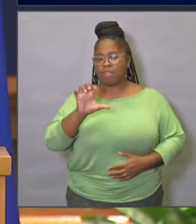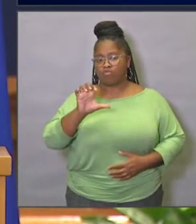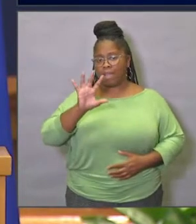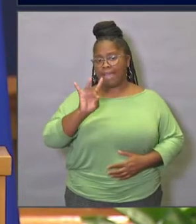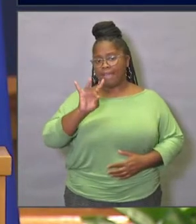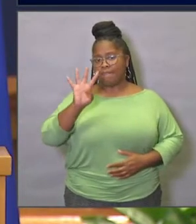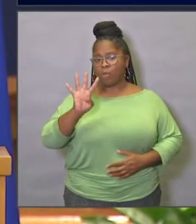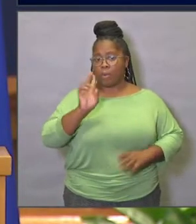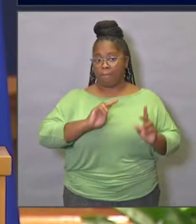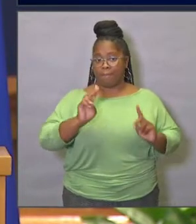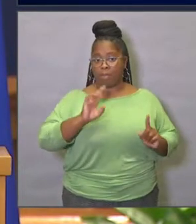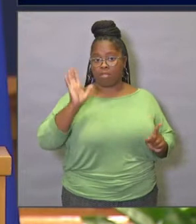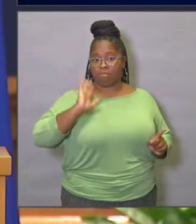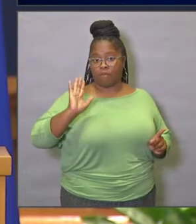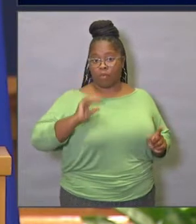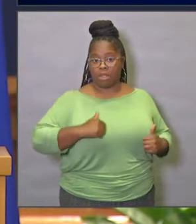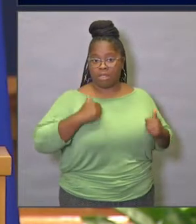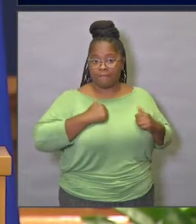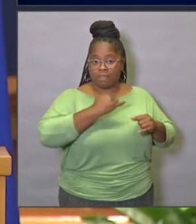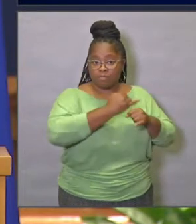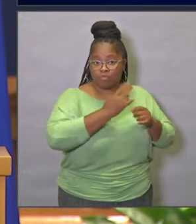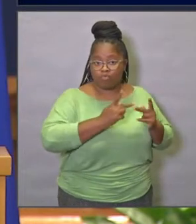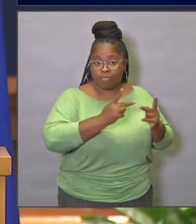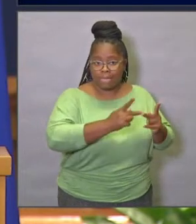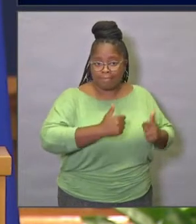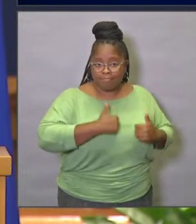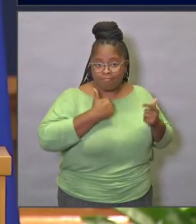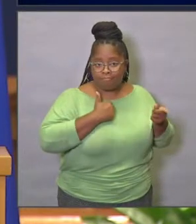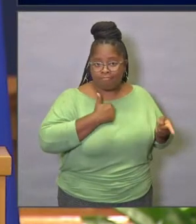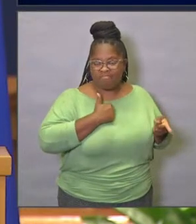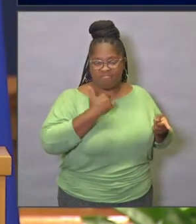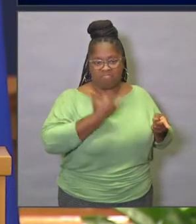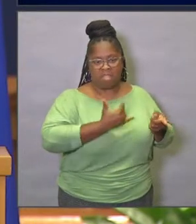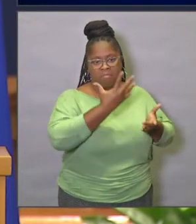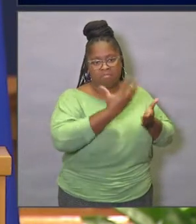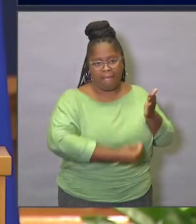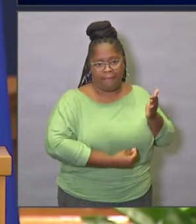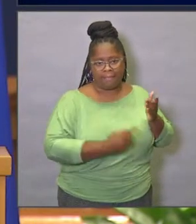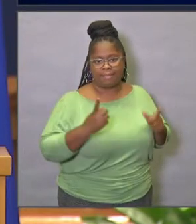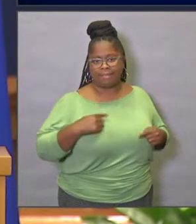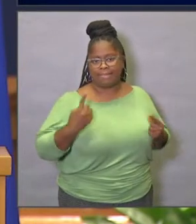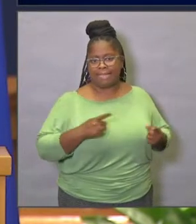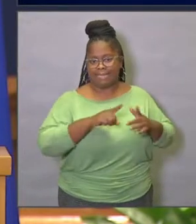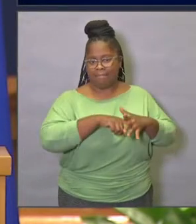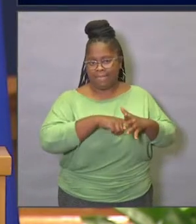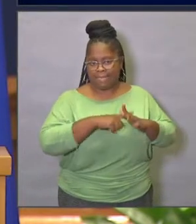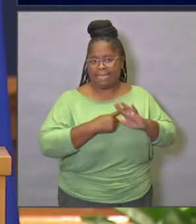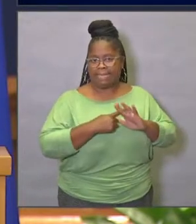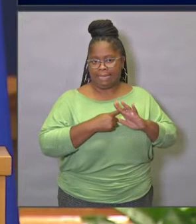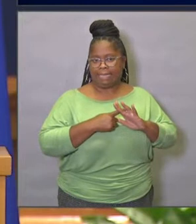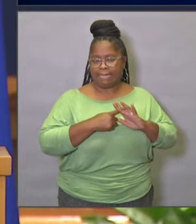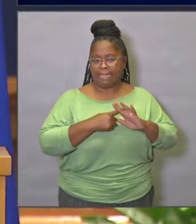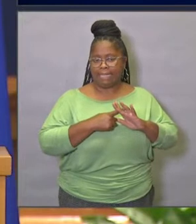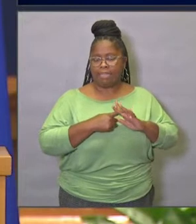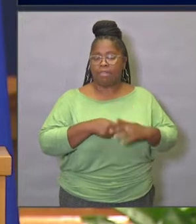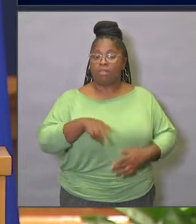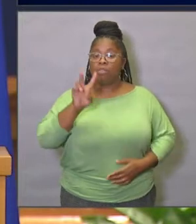2,784 residents in institutional settings have died from COVID-19 since the beginning of the pandemic,